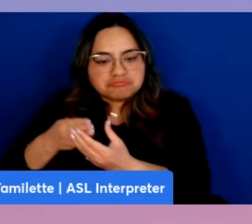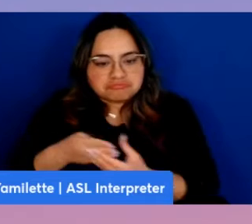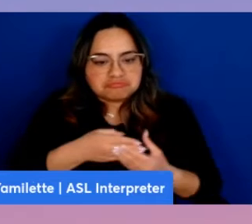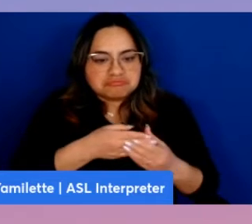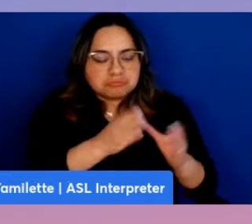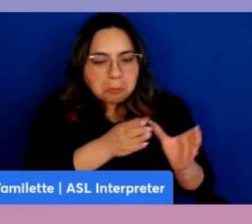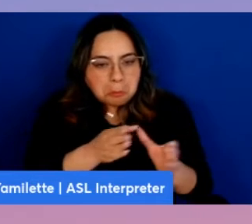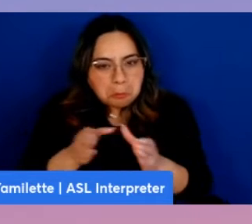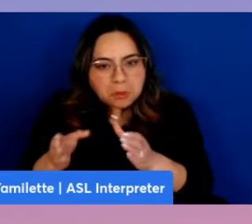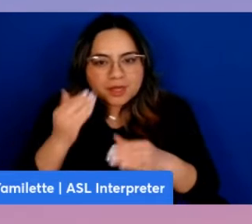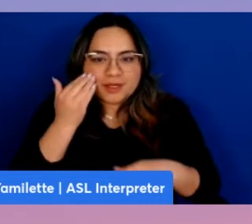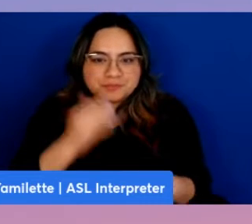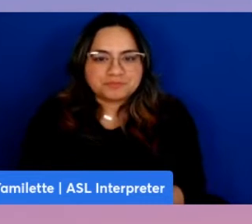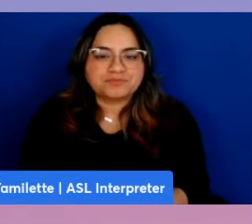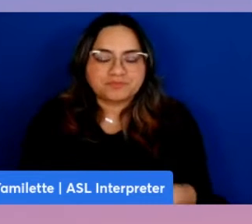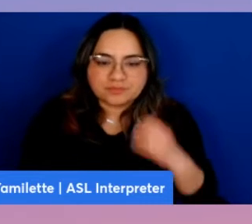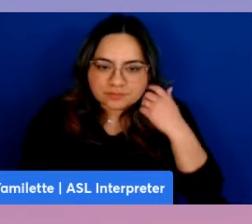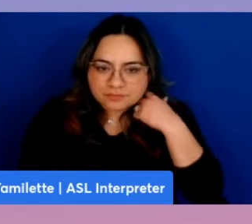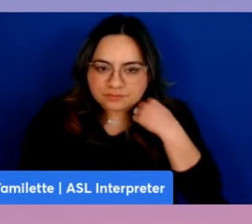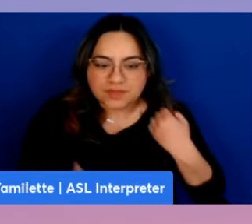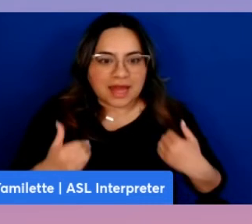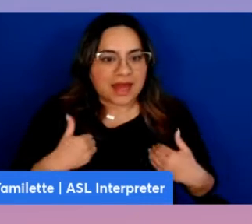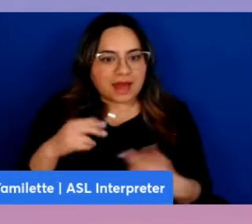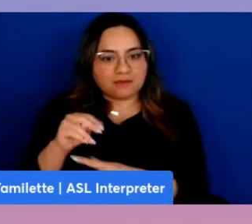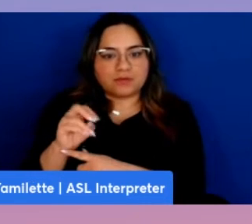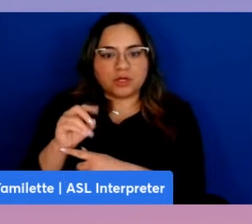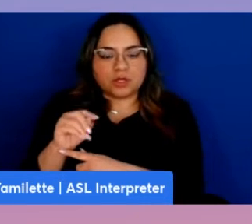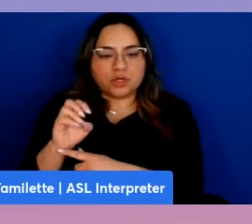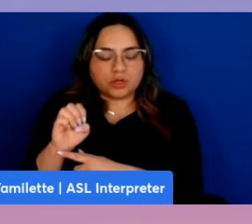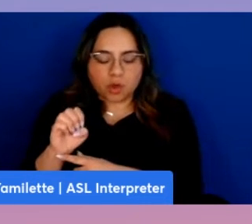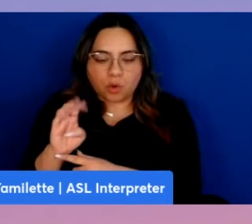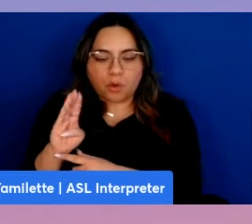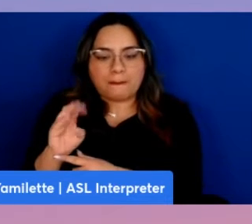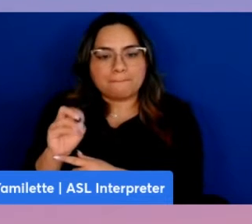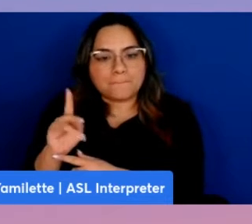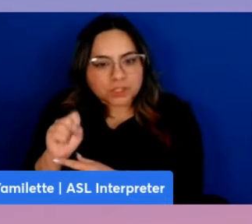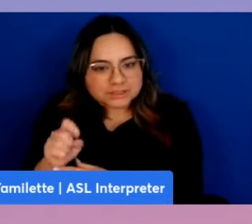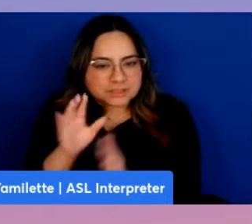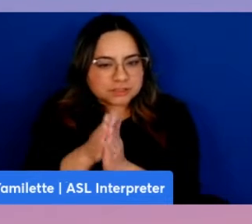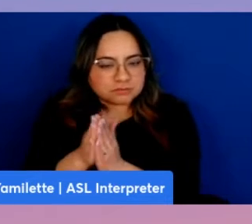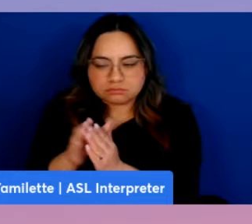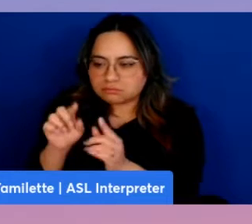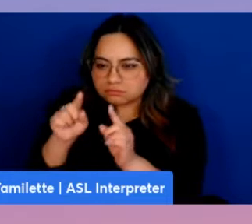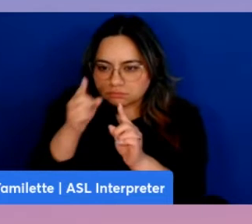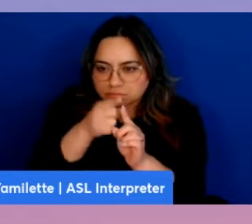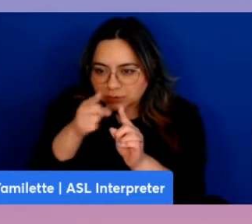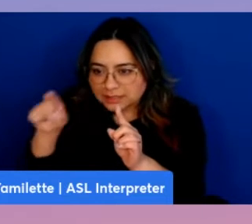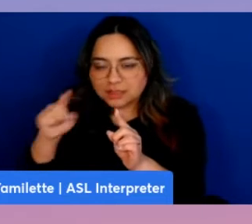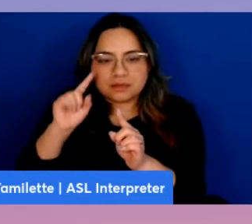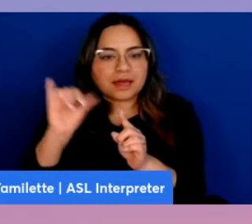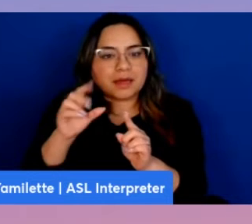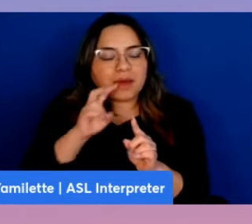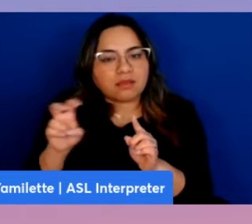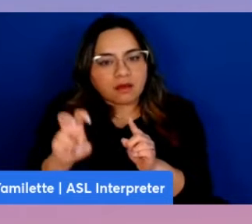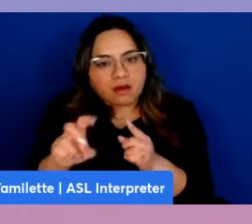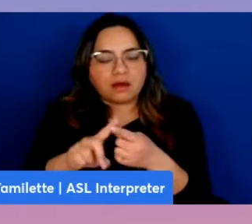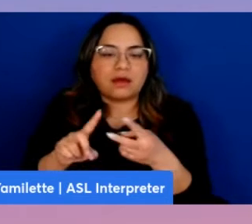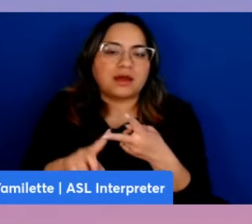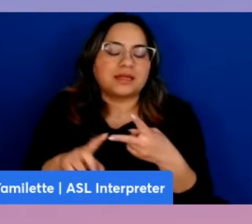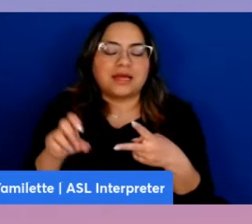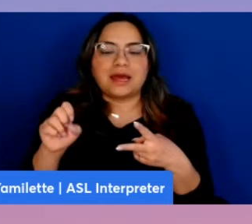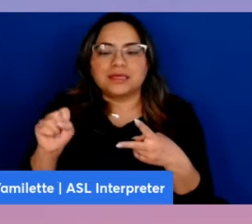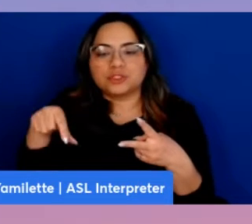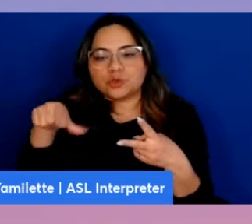Databricks anywhere. I have notebooks. Those are the Python, SQL, and all the code we're going to use for the